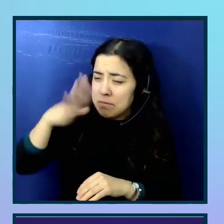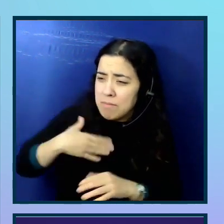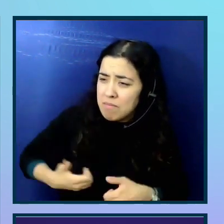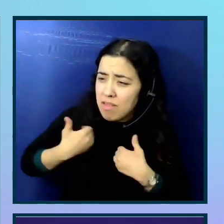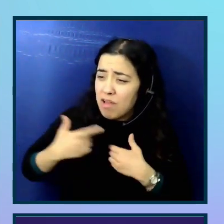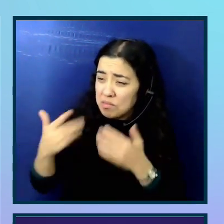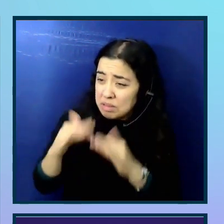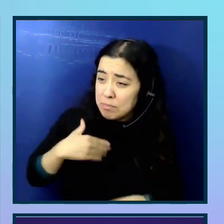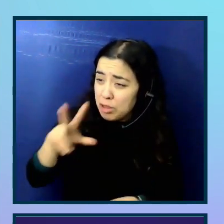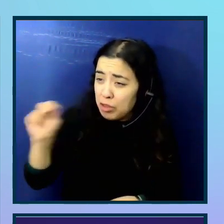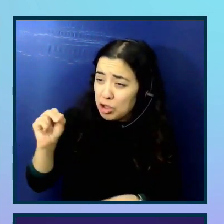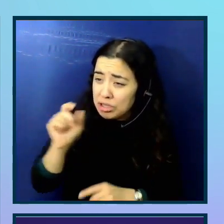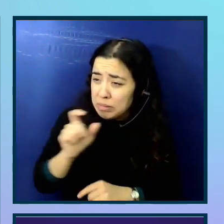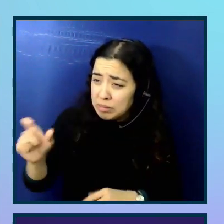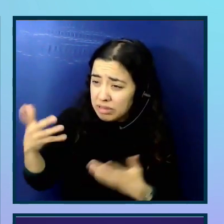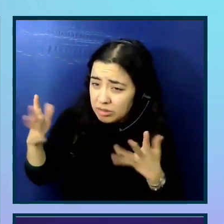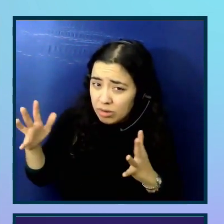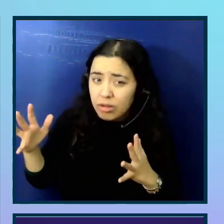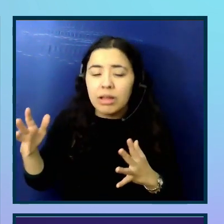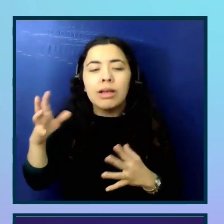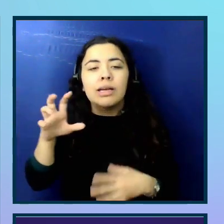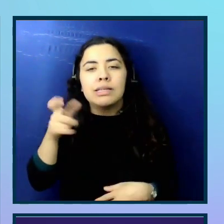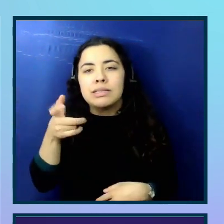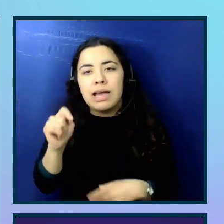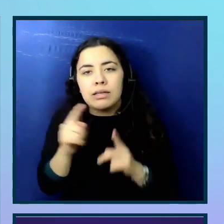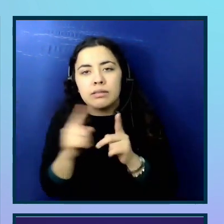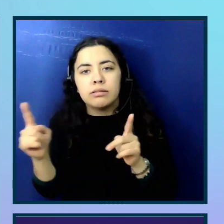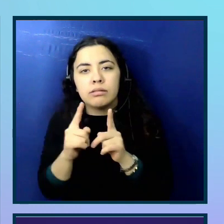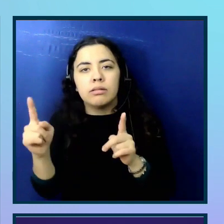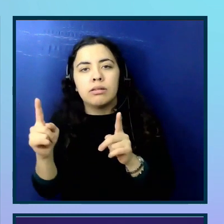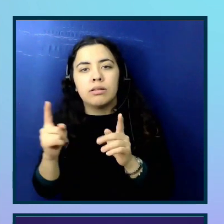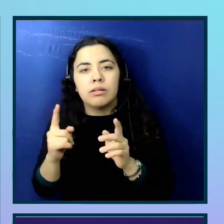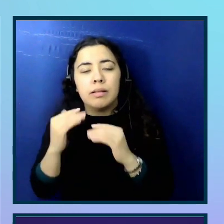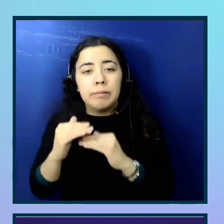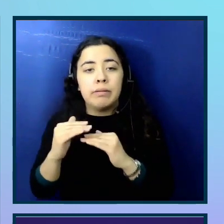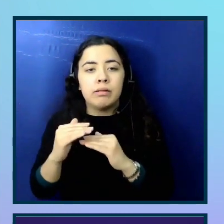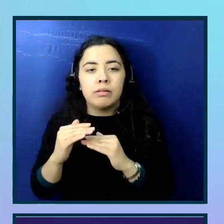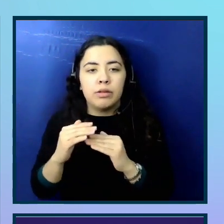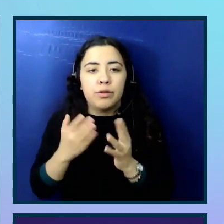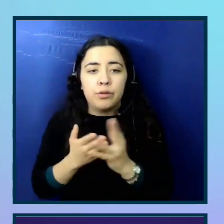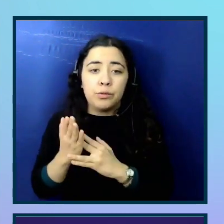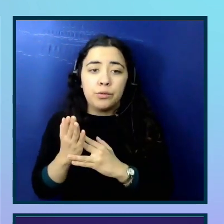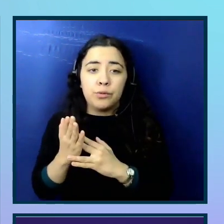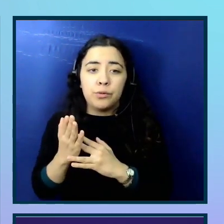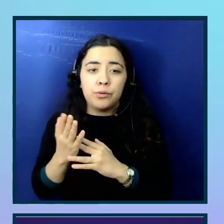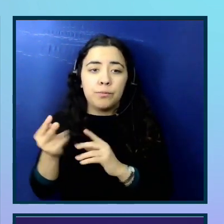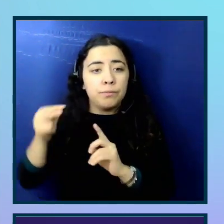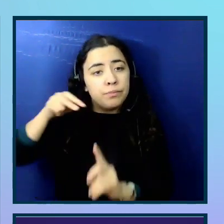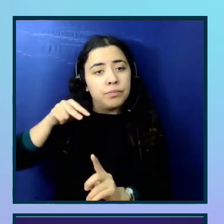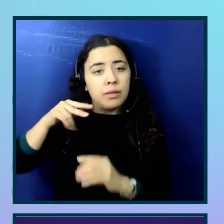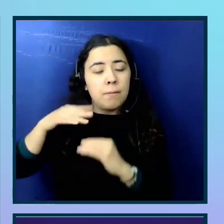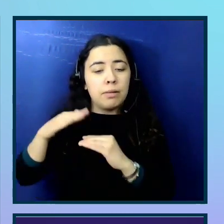parameters, are you viewing the world through a lens of whiteness and only thinking of names that have, minimum 3